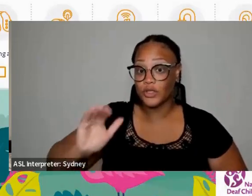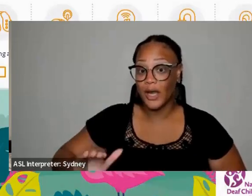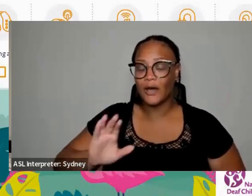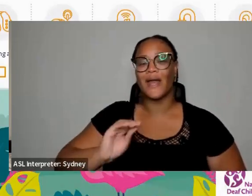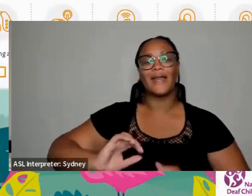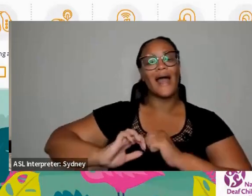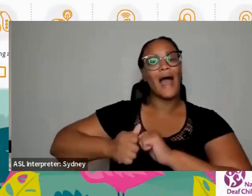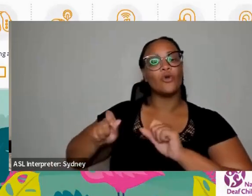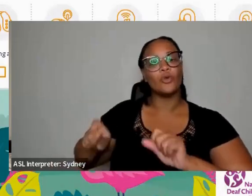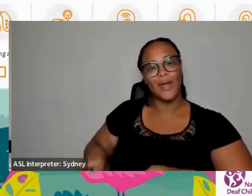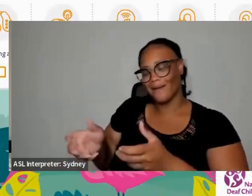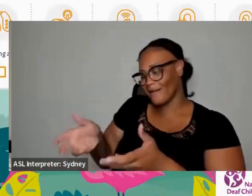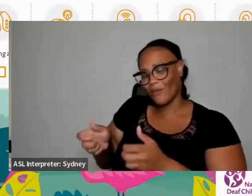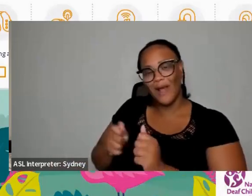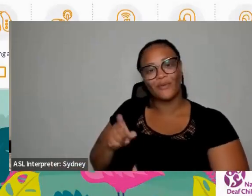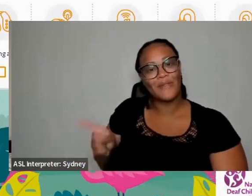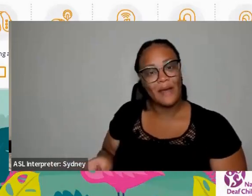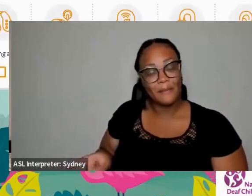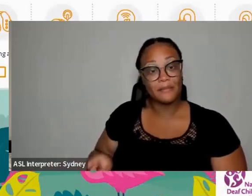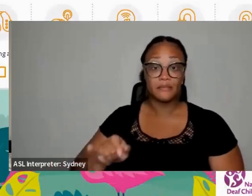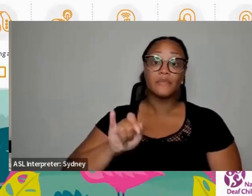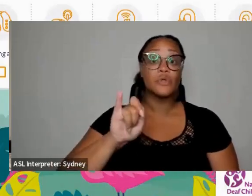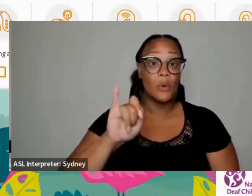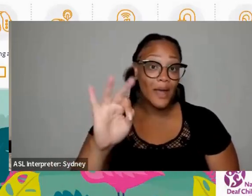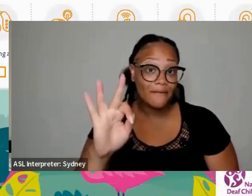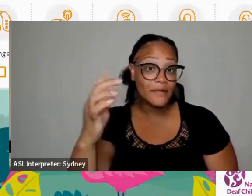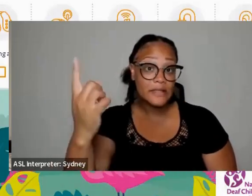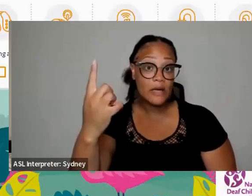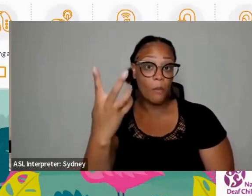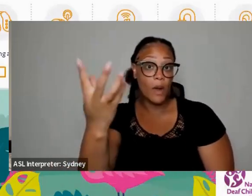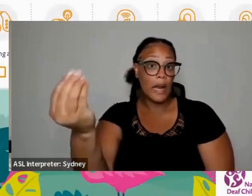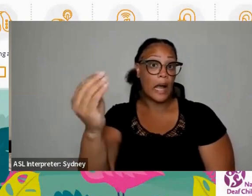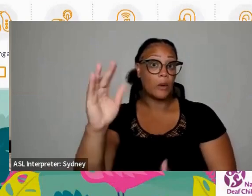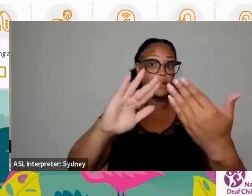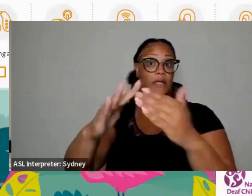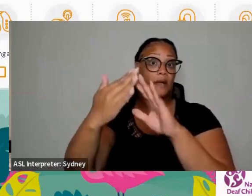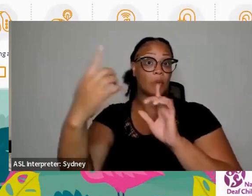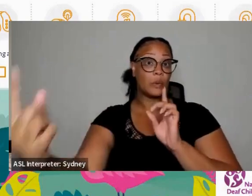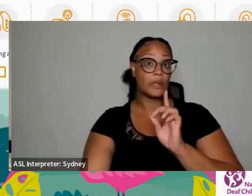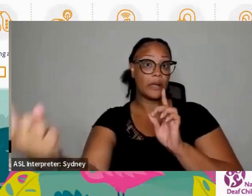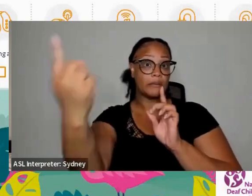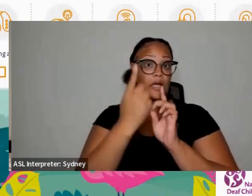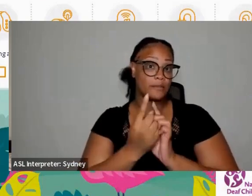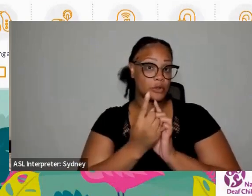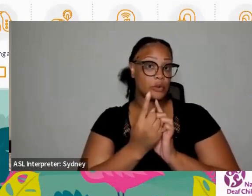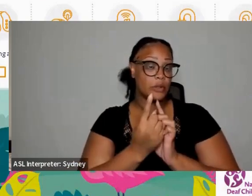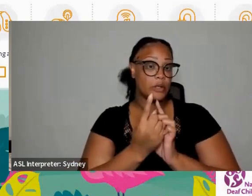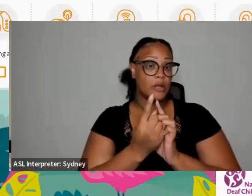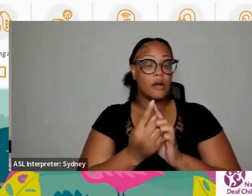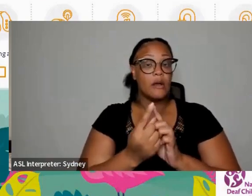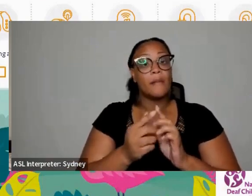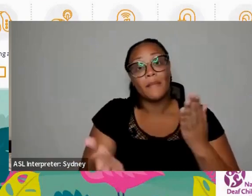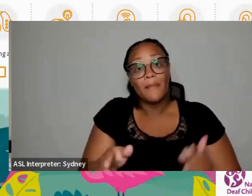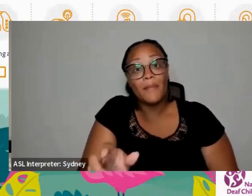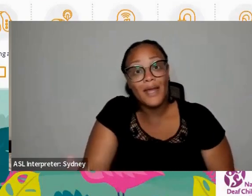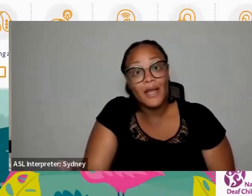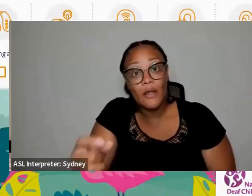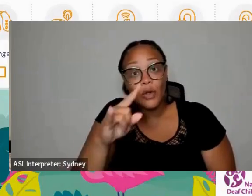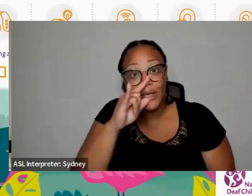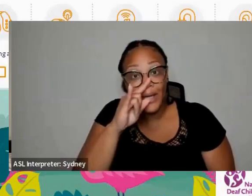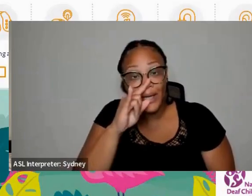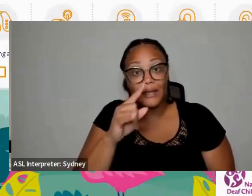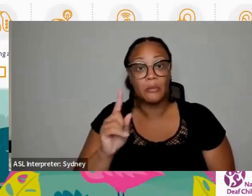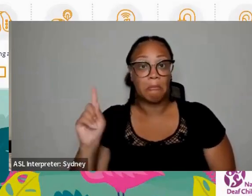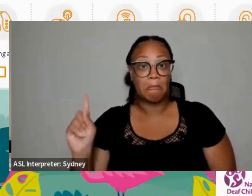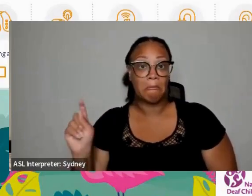So that if someone does come up to you in the community, if you're at like a local park and a kid wants to come and play with your child, it gives them